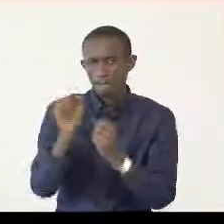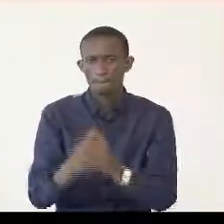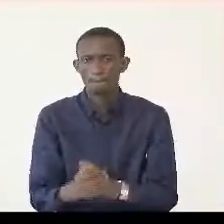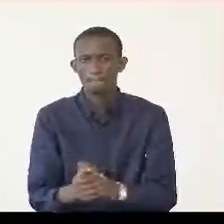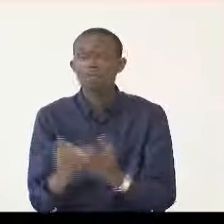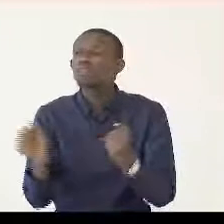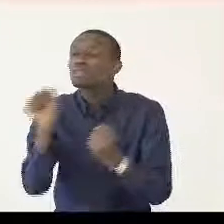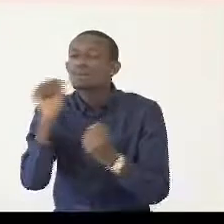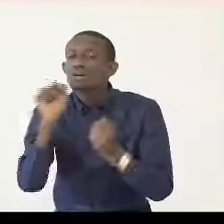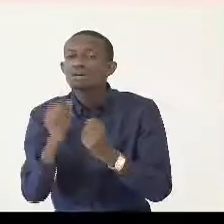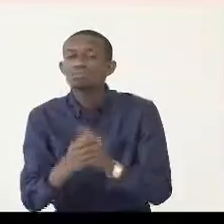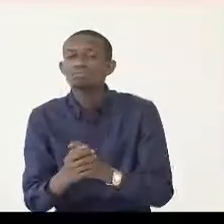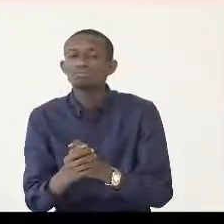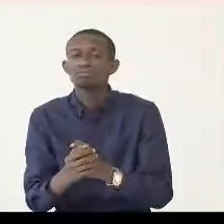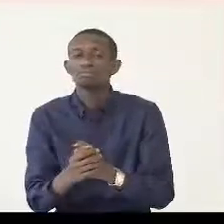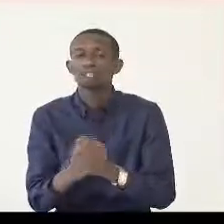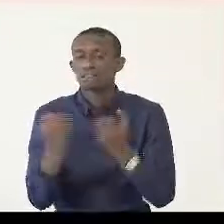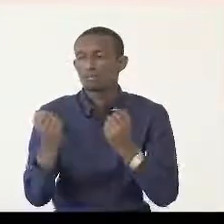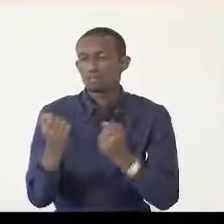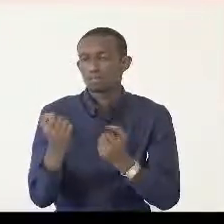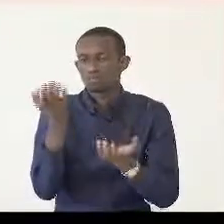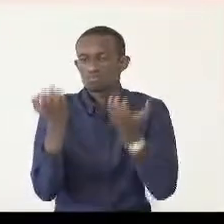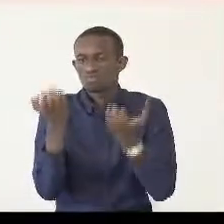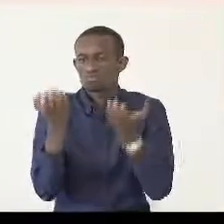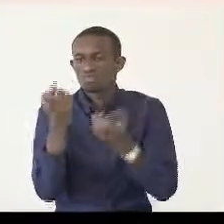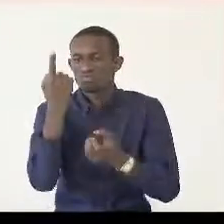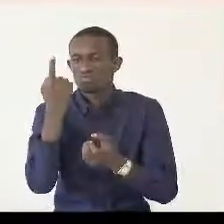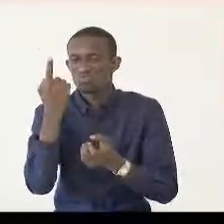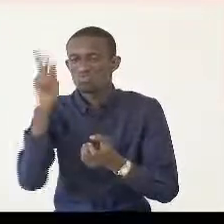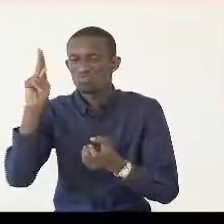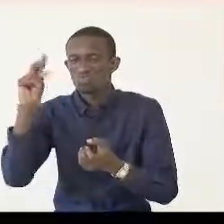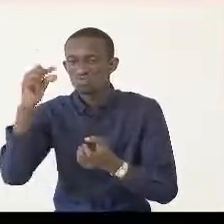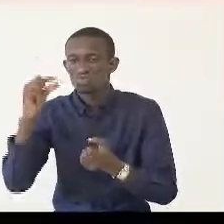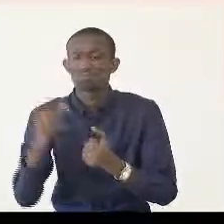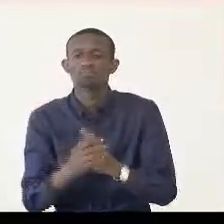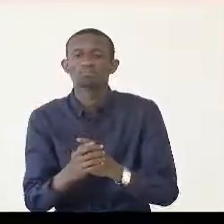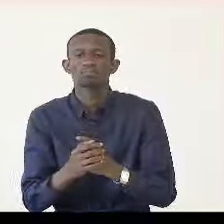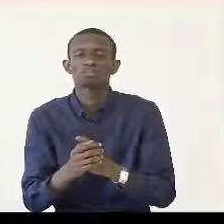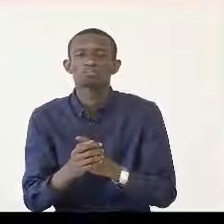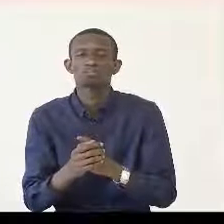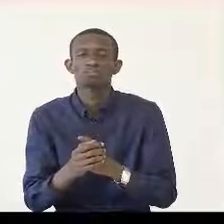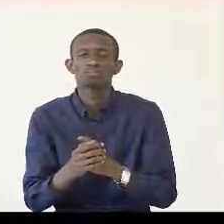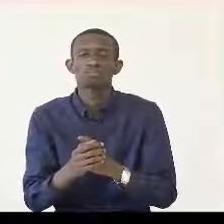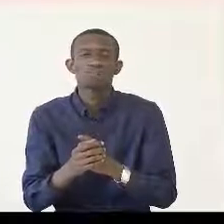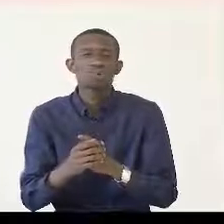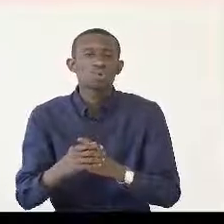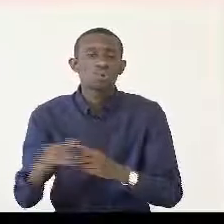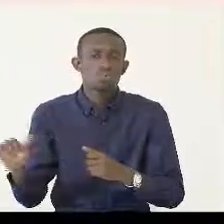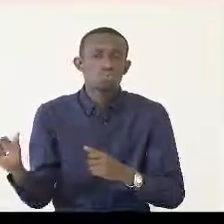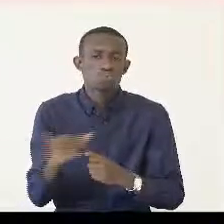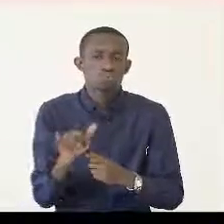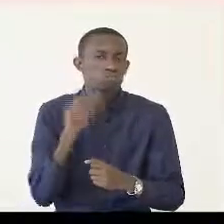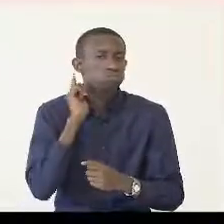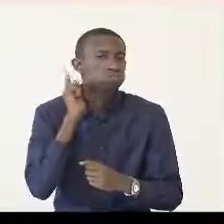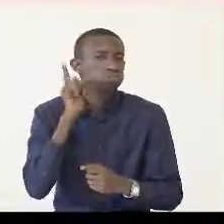a car of a kilogram. This is a 1,000 kilogram. Is moving eastward at a speed of 20